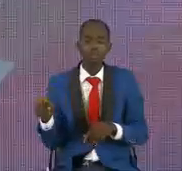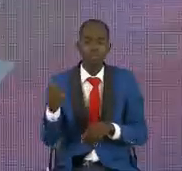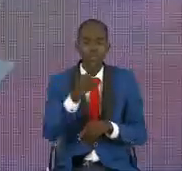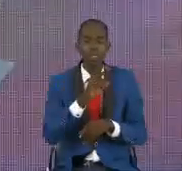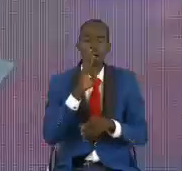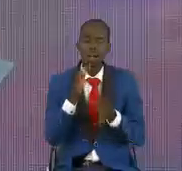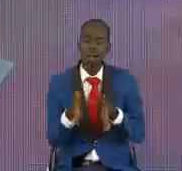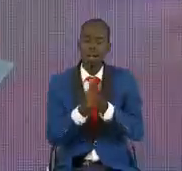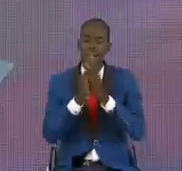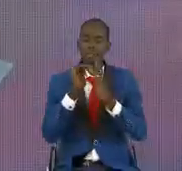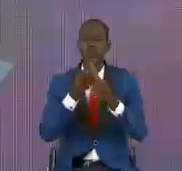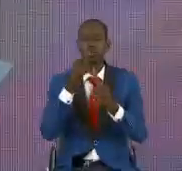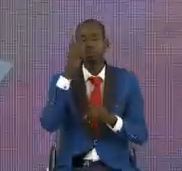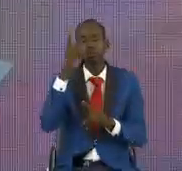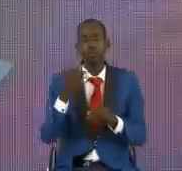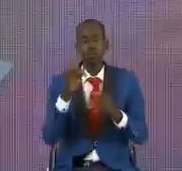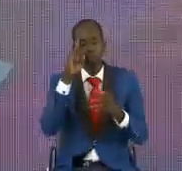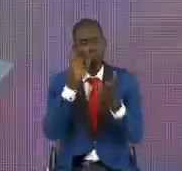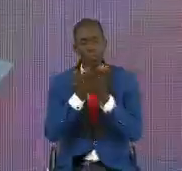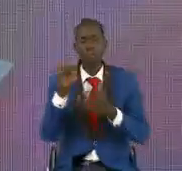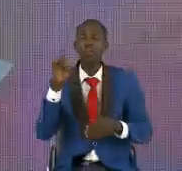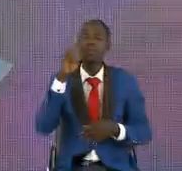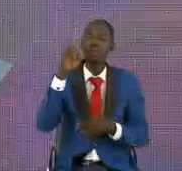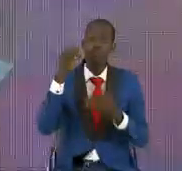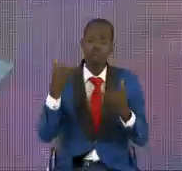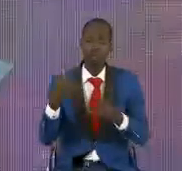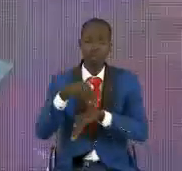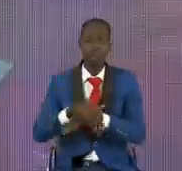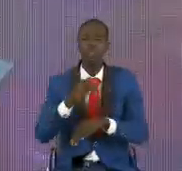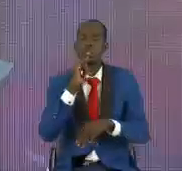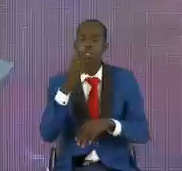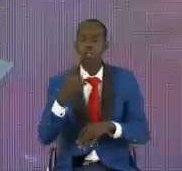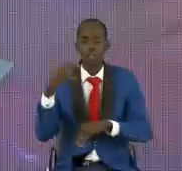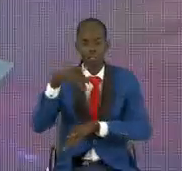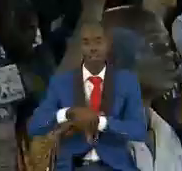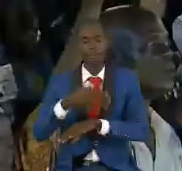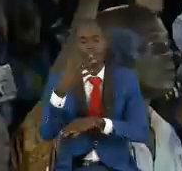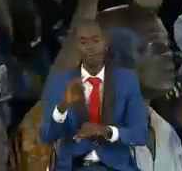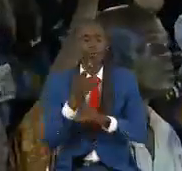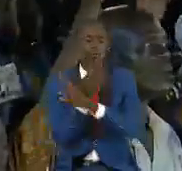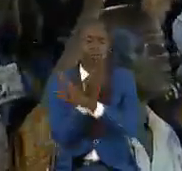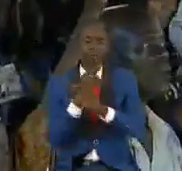They are believing you. Tonight is a night of redemption for everyone.